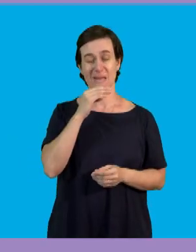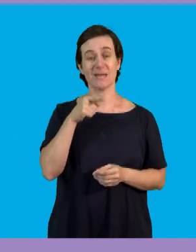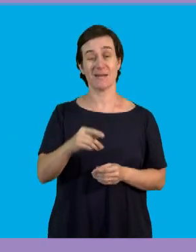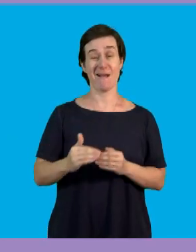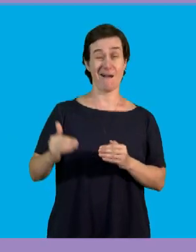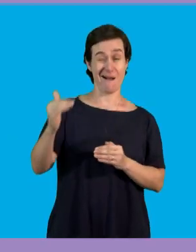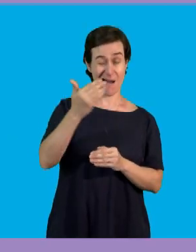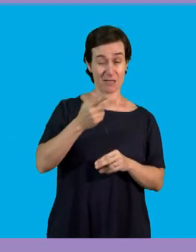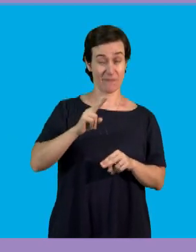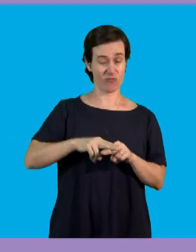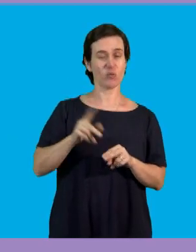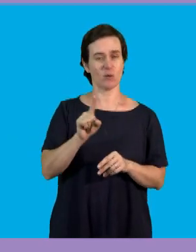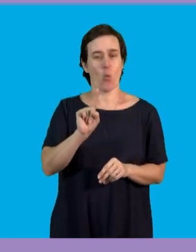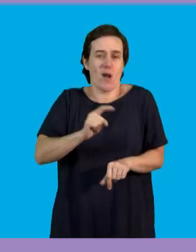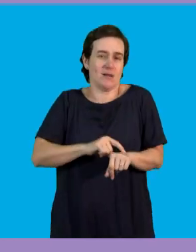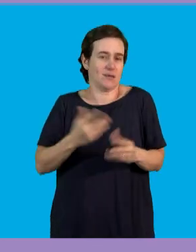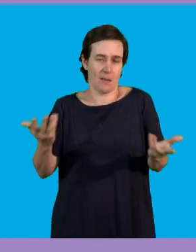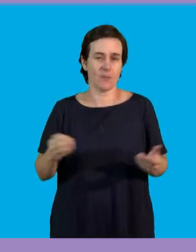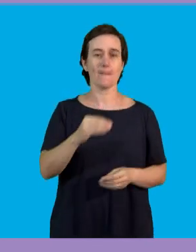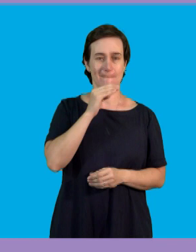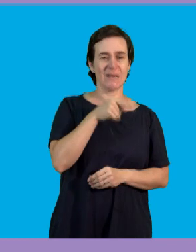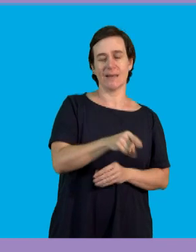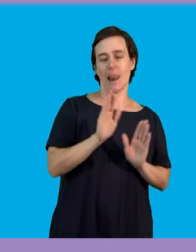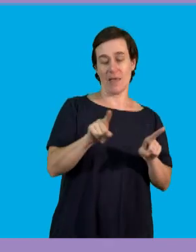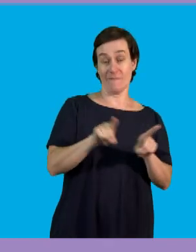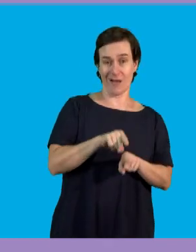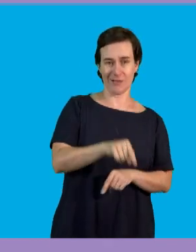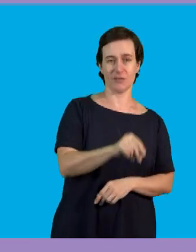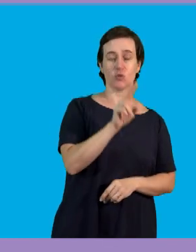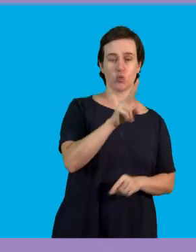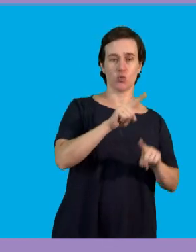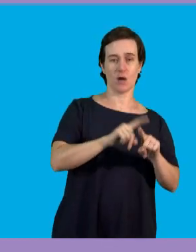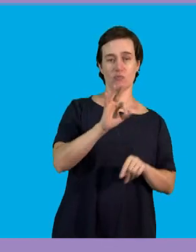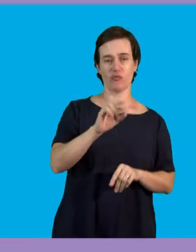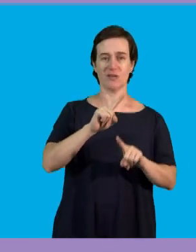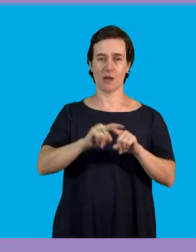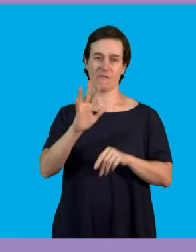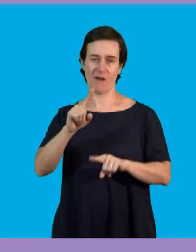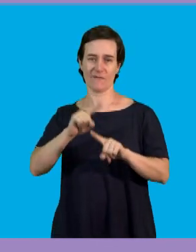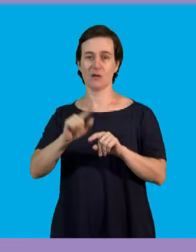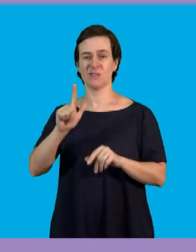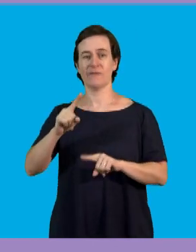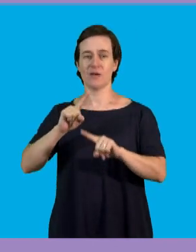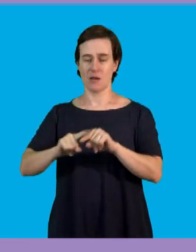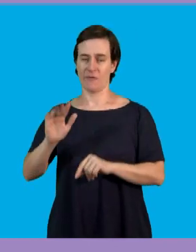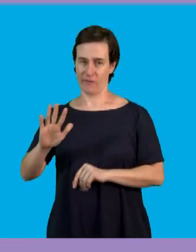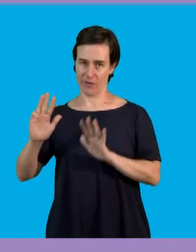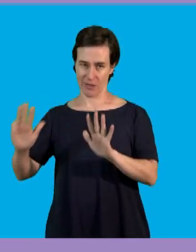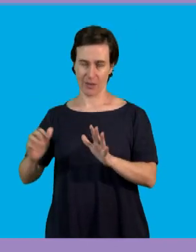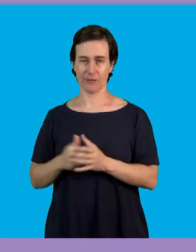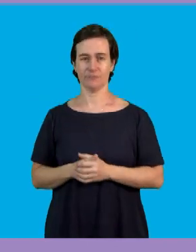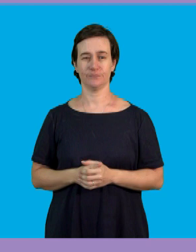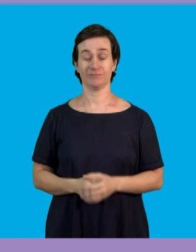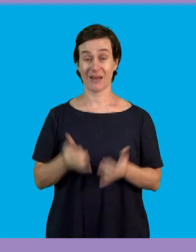is just that once. So each number here is going to be multiplied as we have written there. So you are going